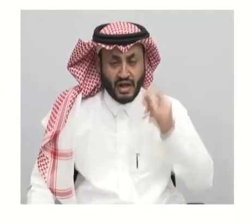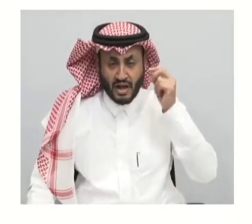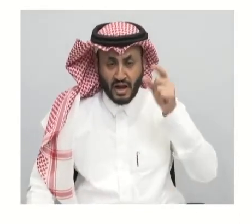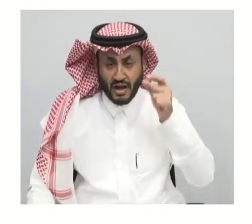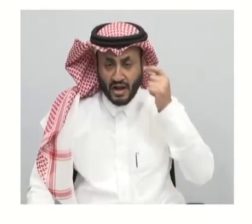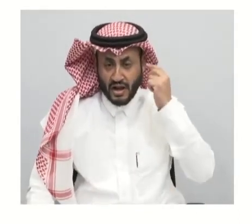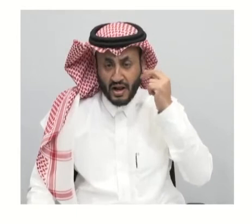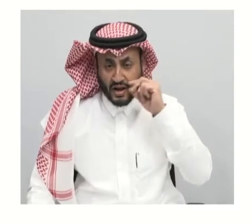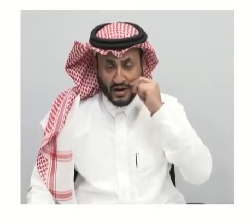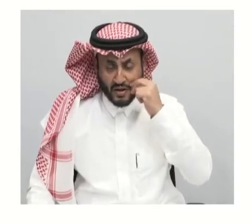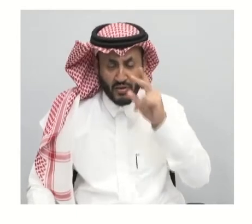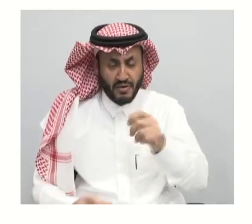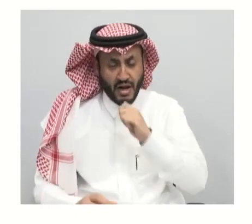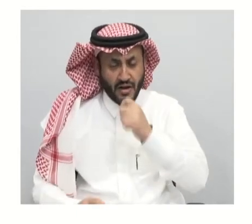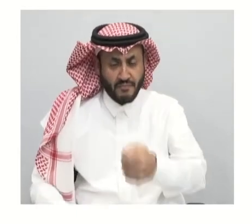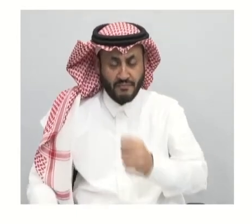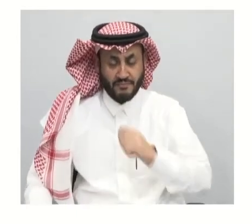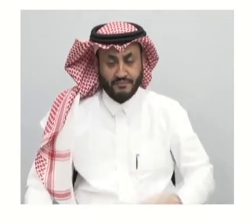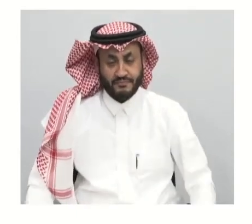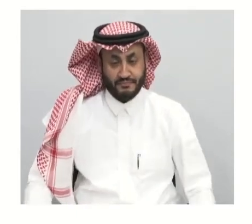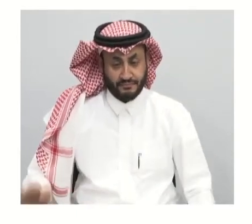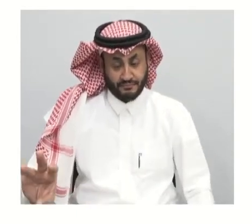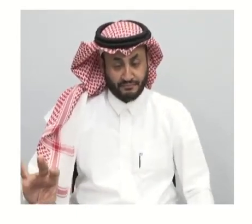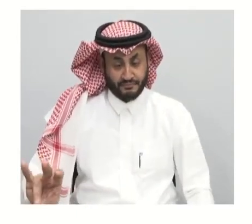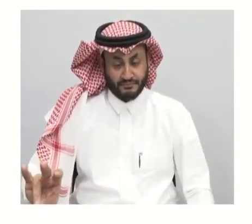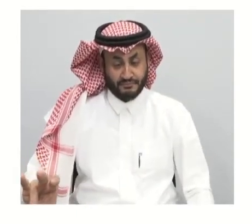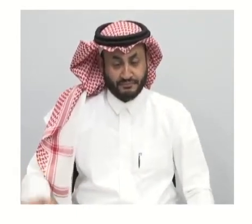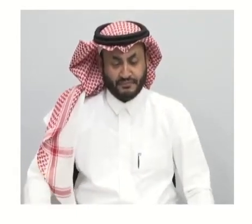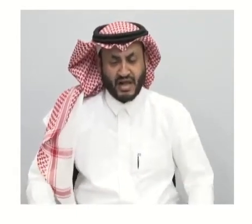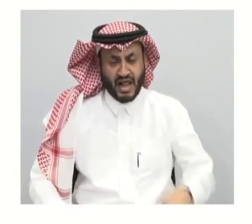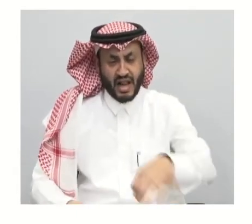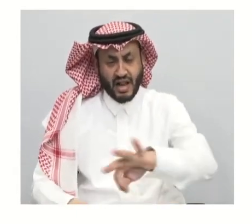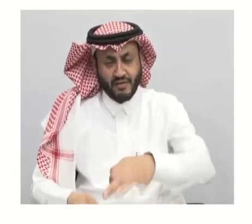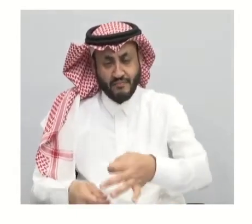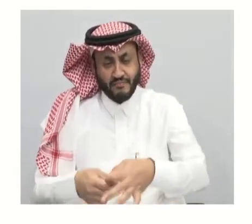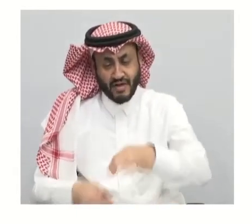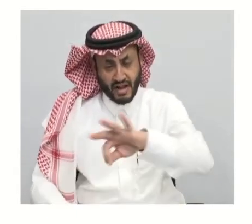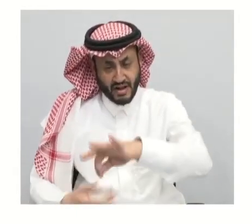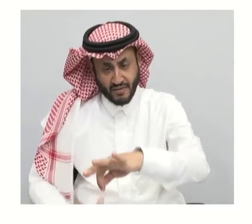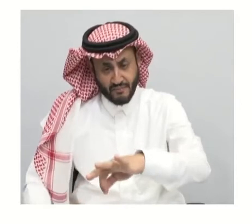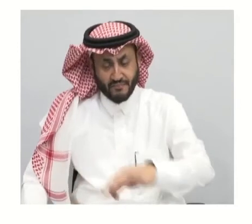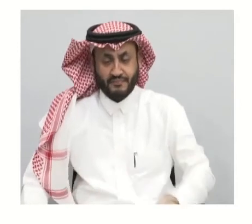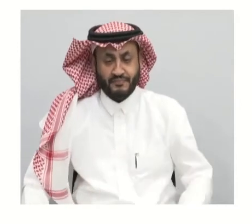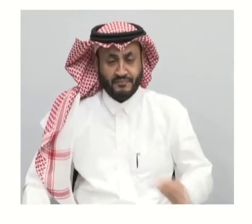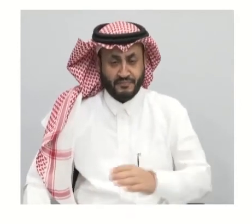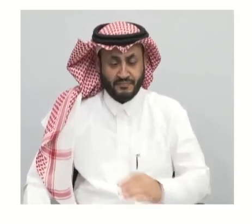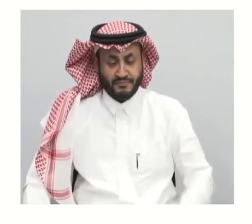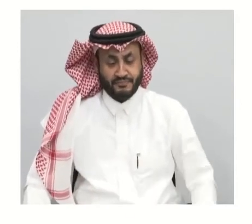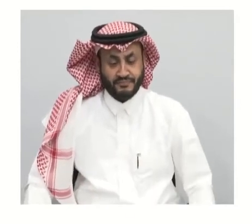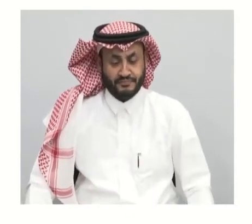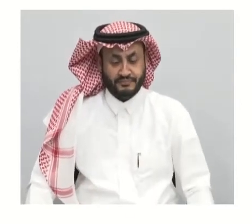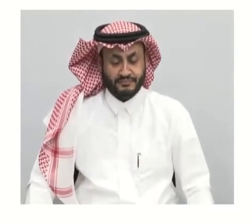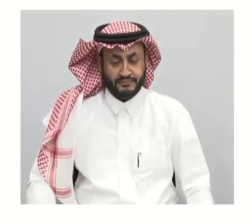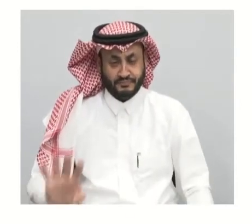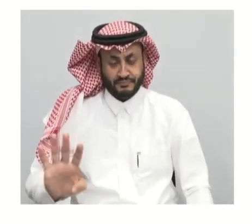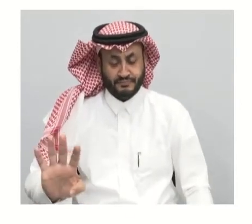a reporter. Seven, the man who spilled his coffee. The last one, four,